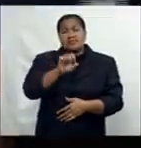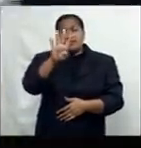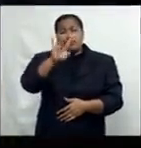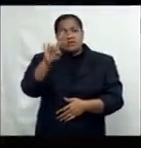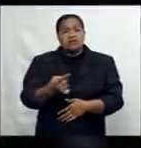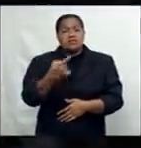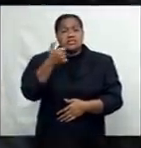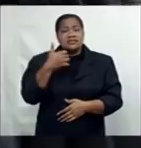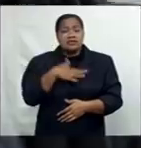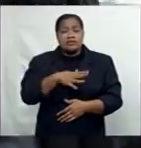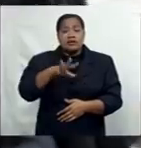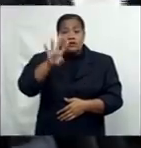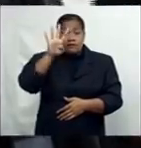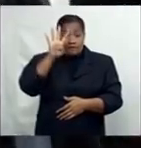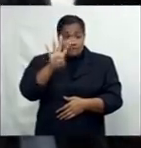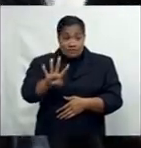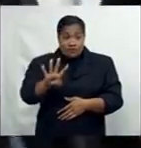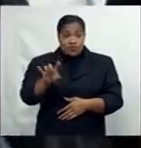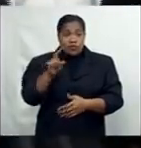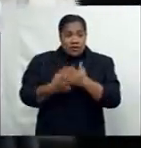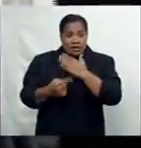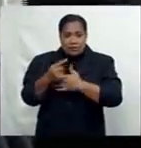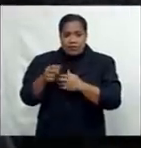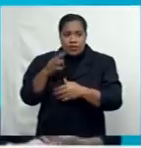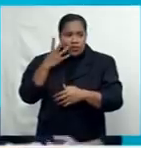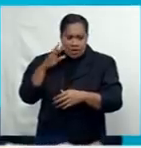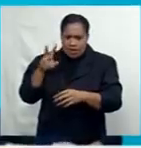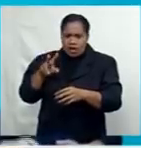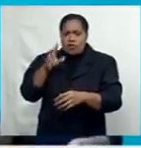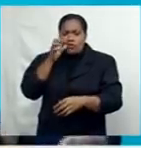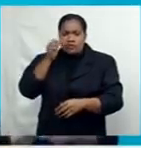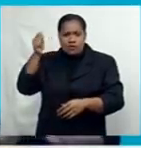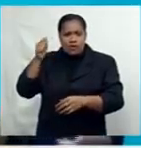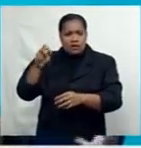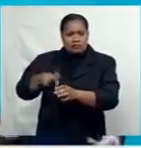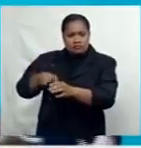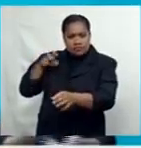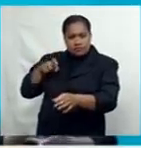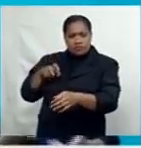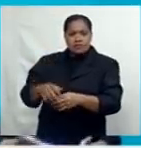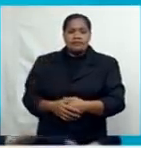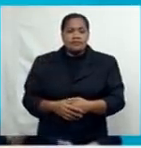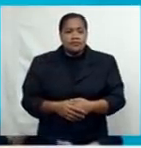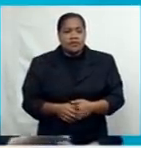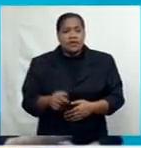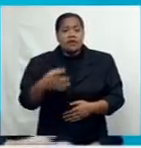164,604 electorate with Rambuka and Nawaikula's absence from Parliament. An additional